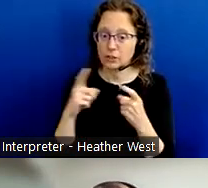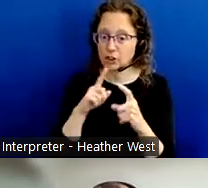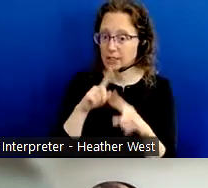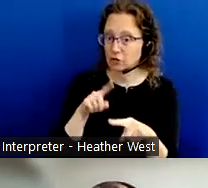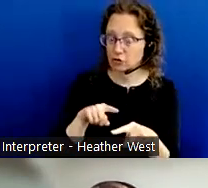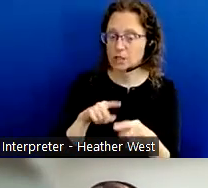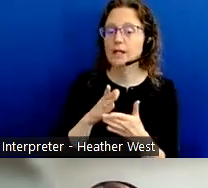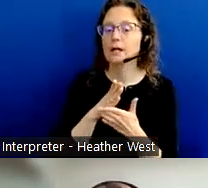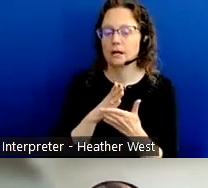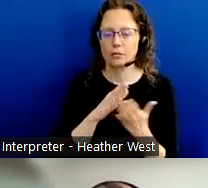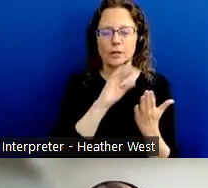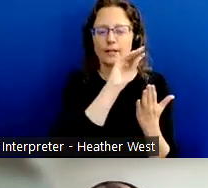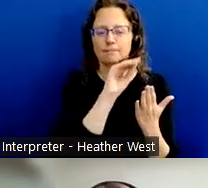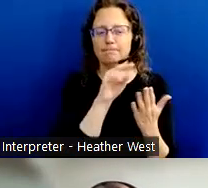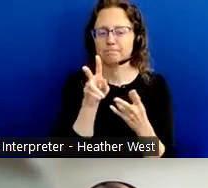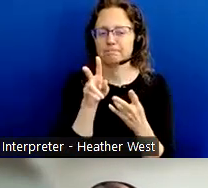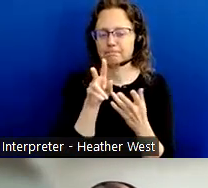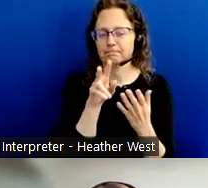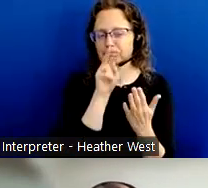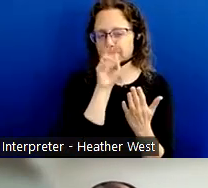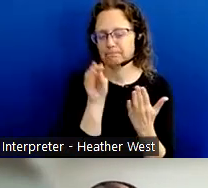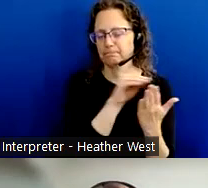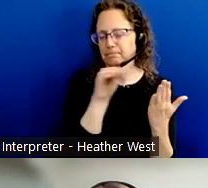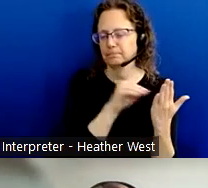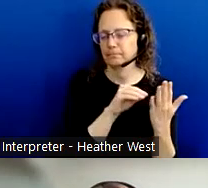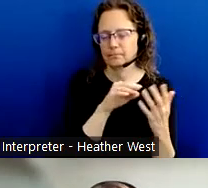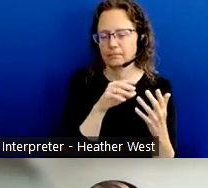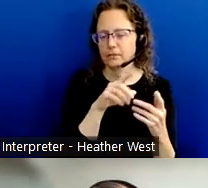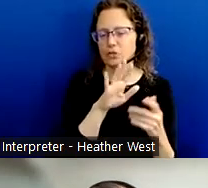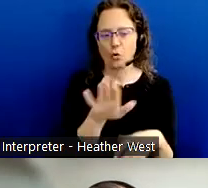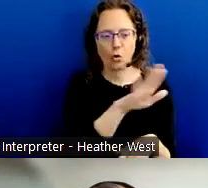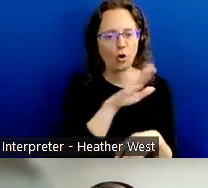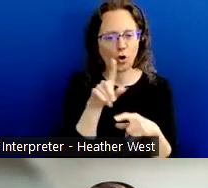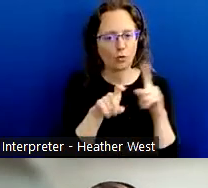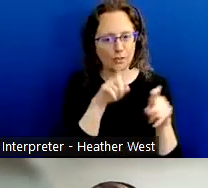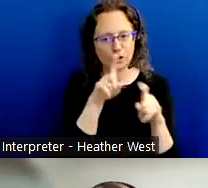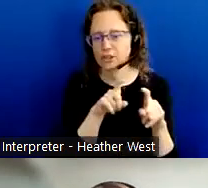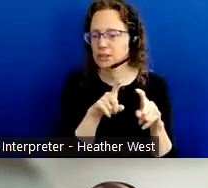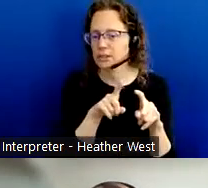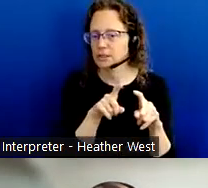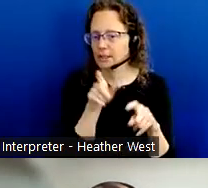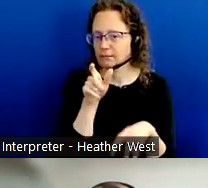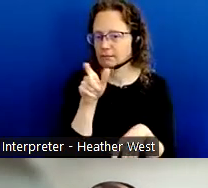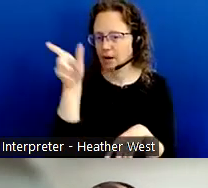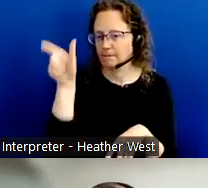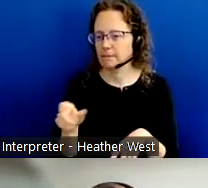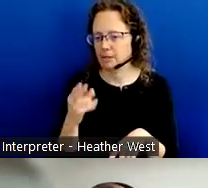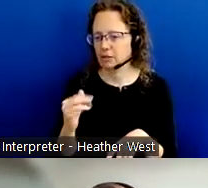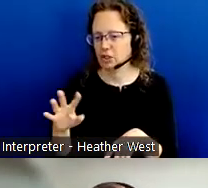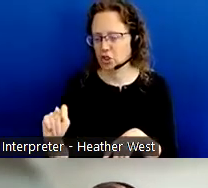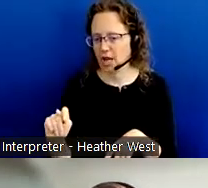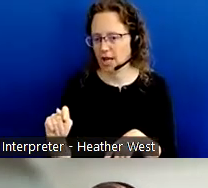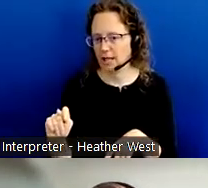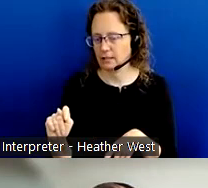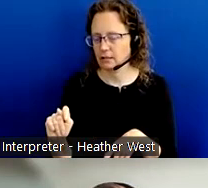logging questions in the chat so we can answer them in order that they were received. And if you'd like to verbally ask